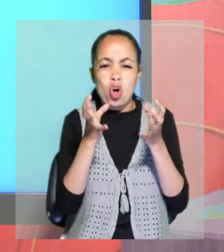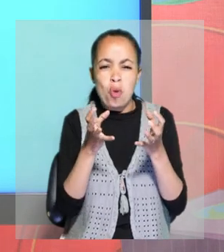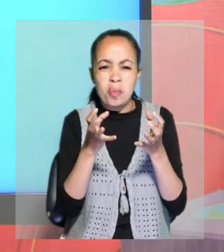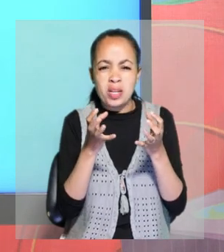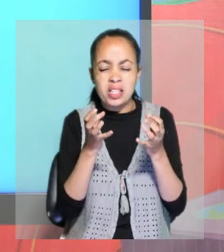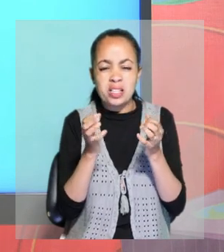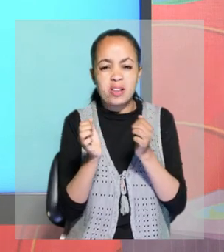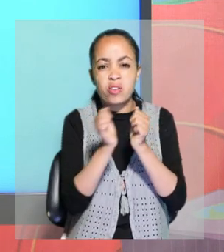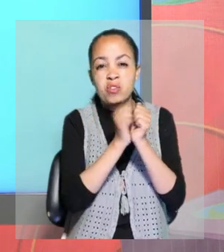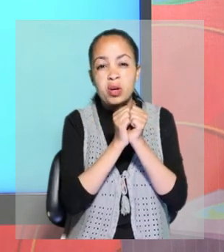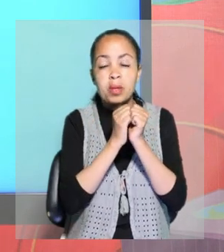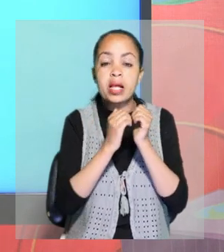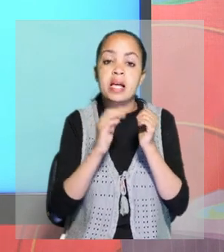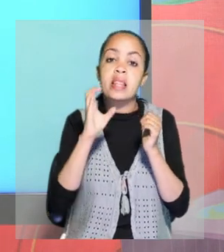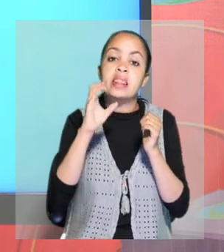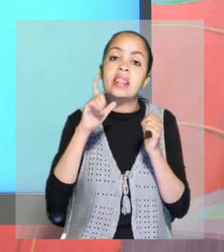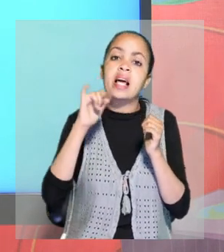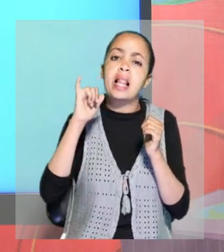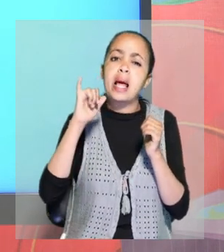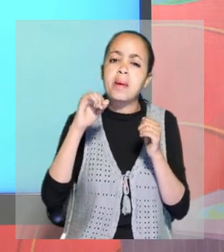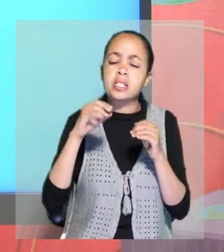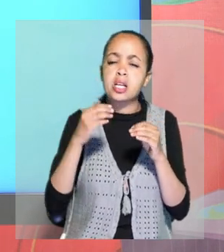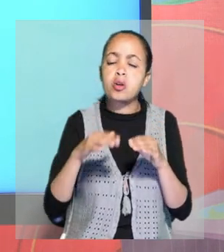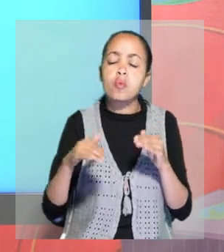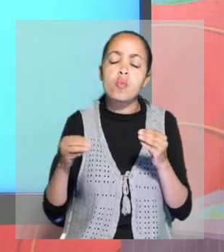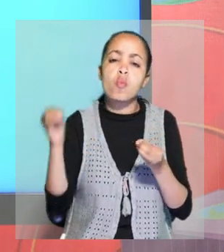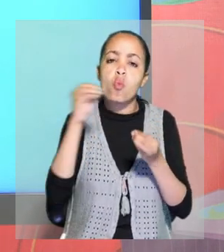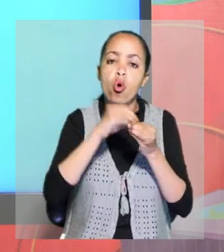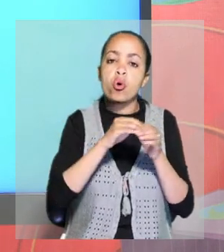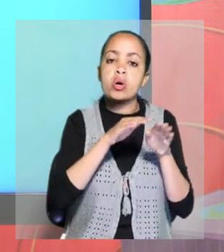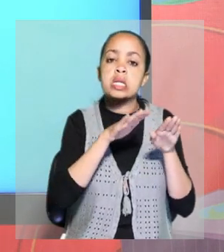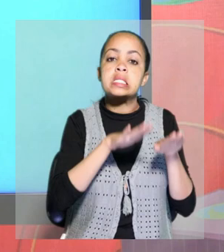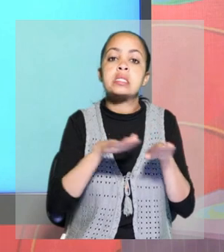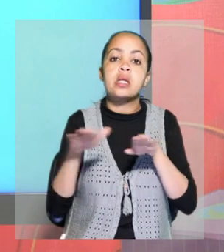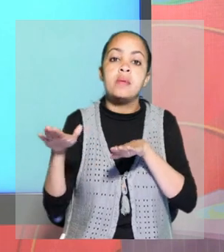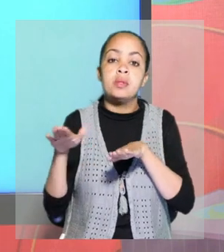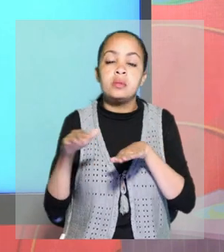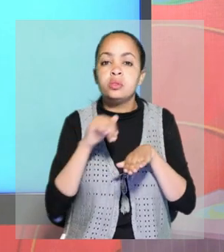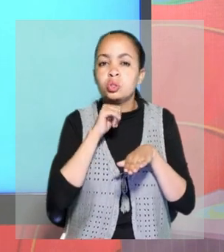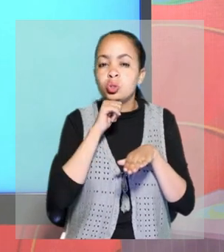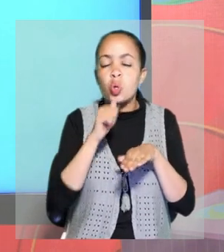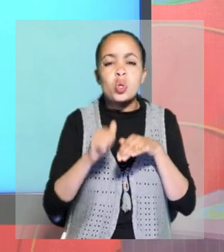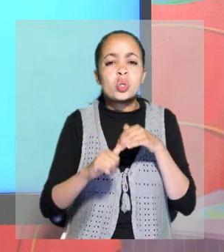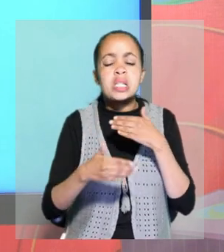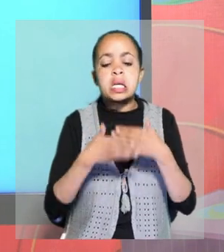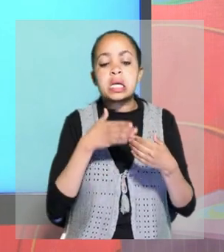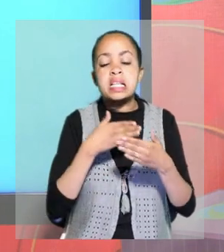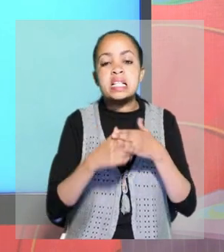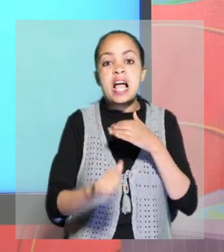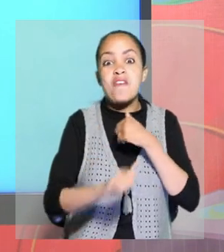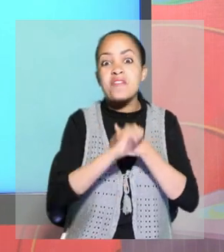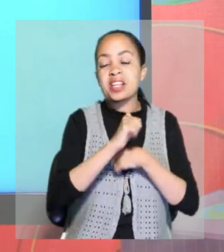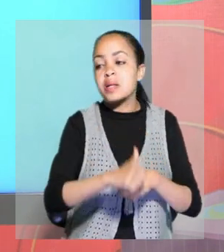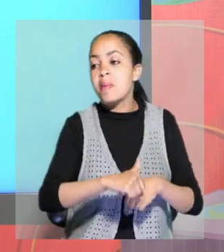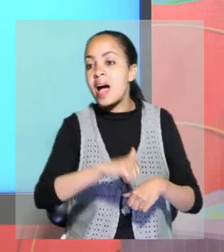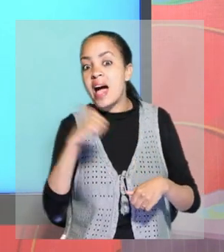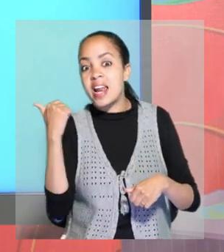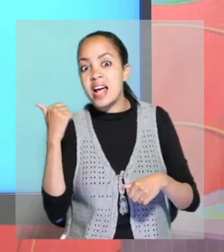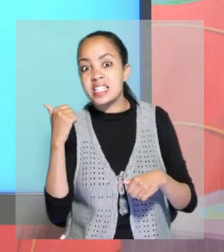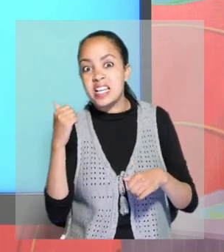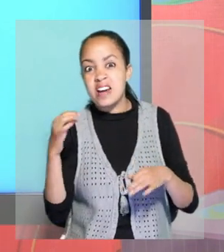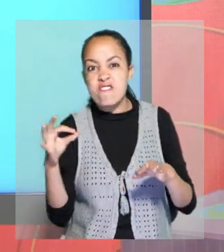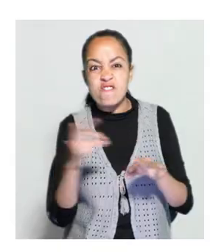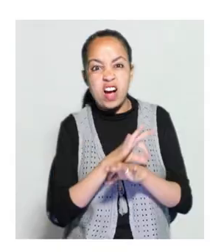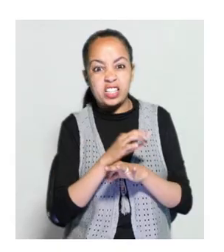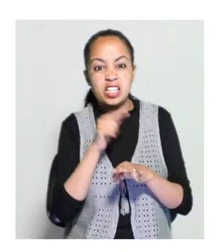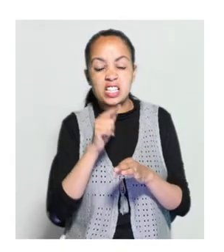become climax and the more stable, not easily vulnerable to another environmental factor. This is